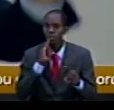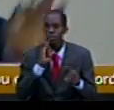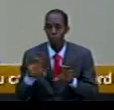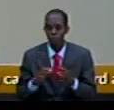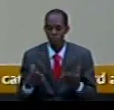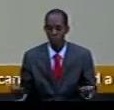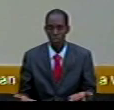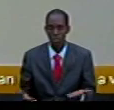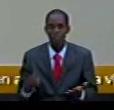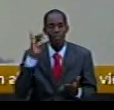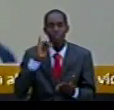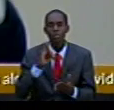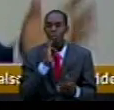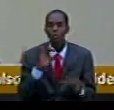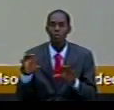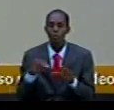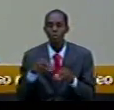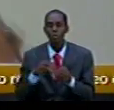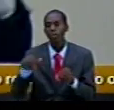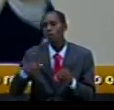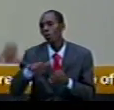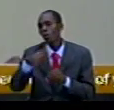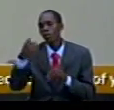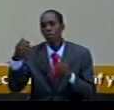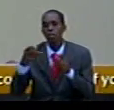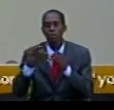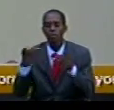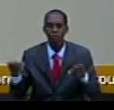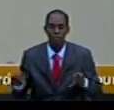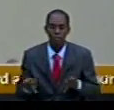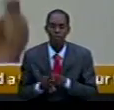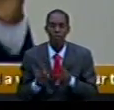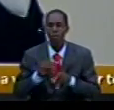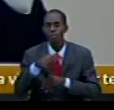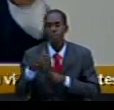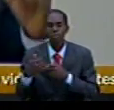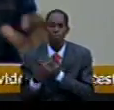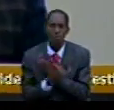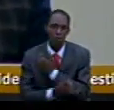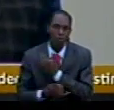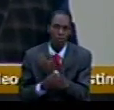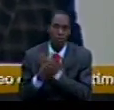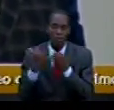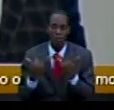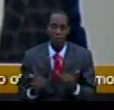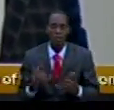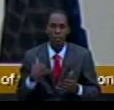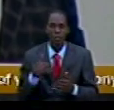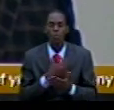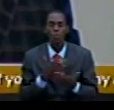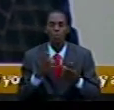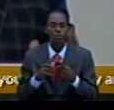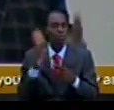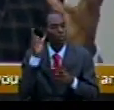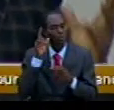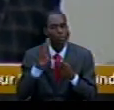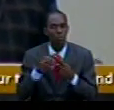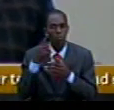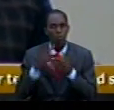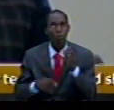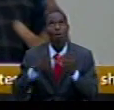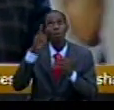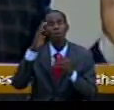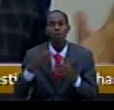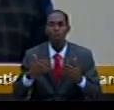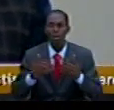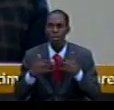in other places, online, other nations. Now we want to listen to what the Lord God has done